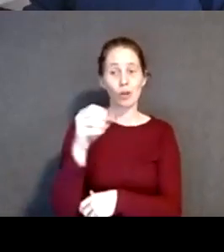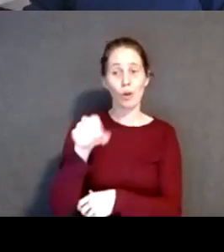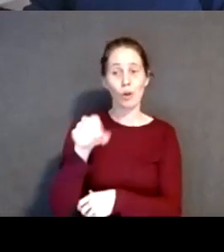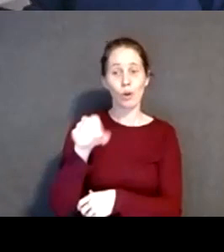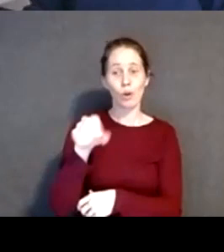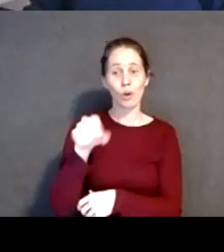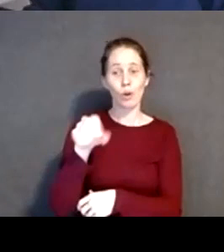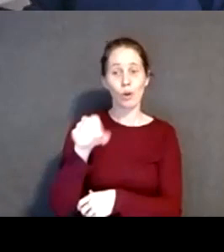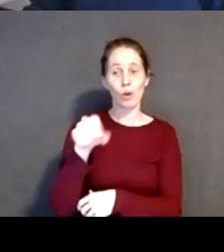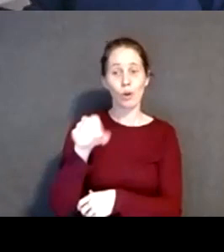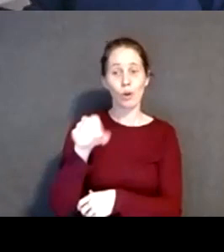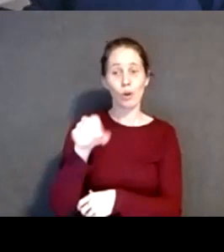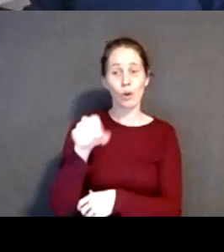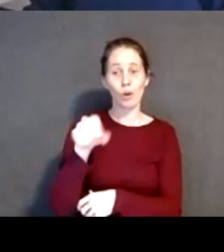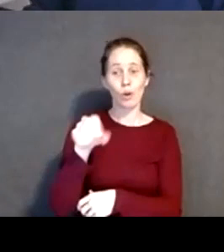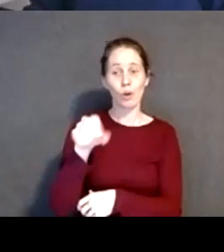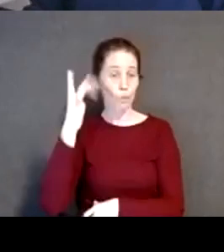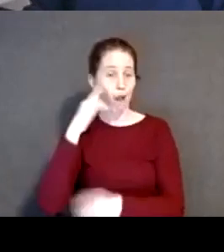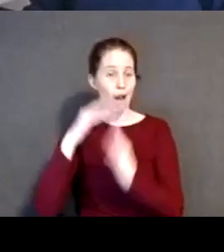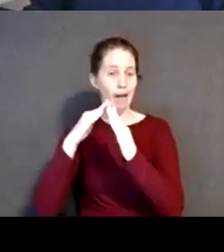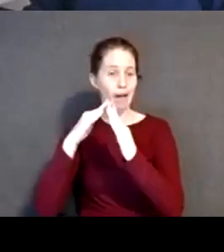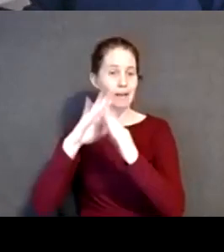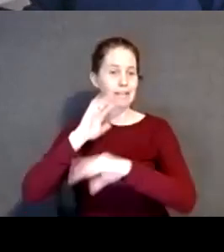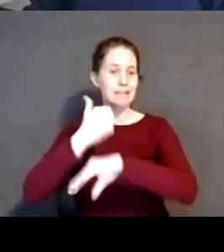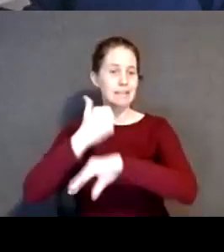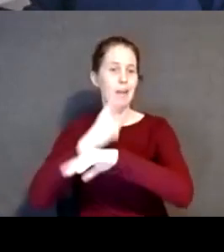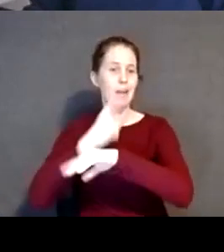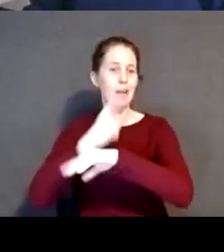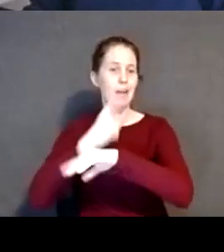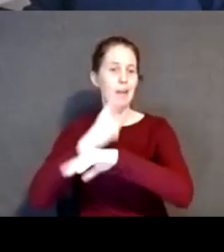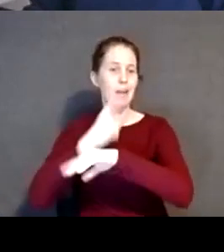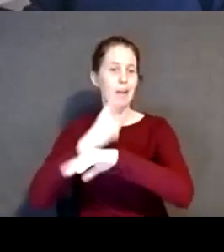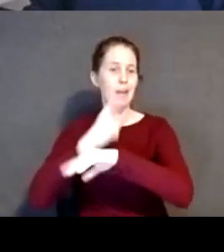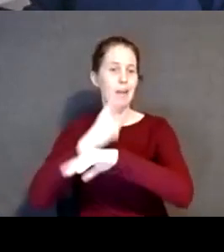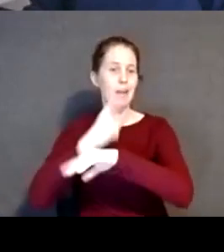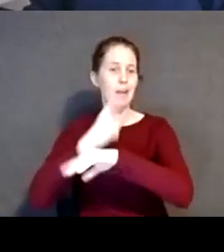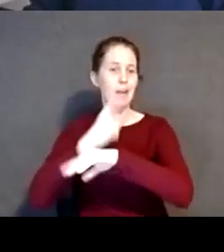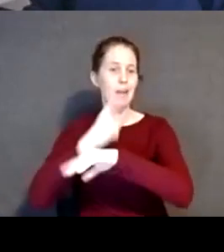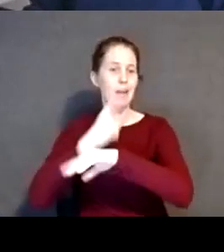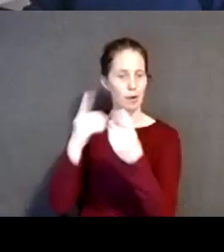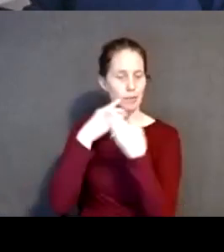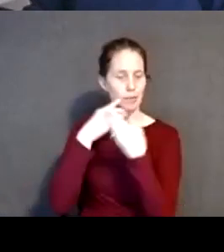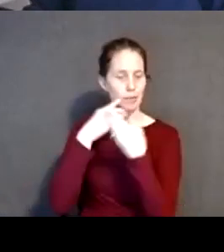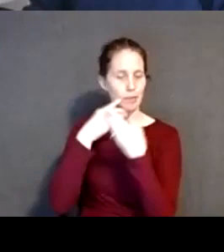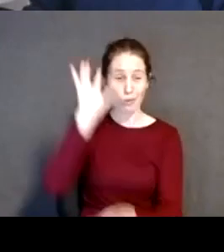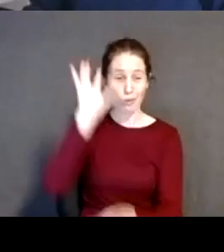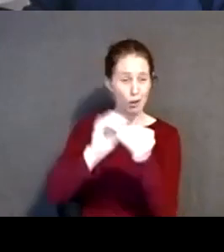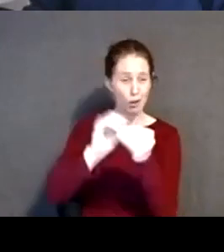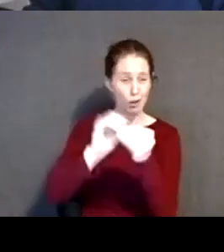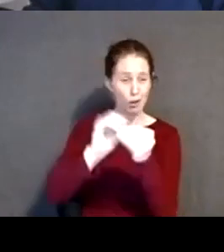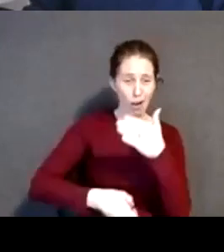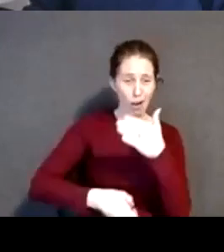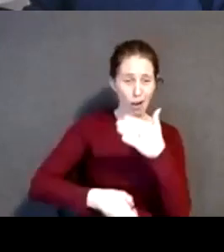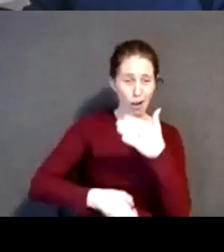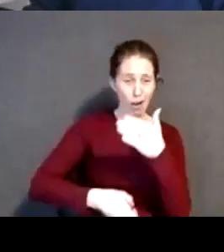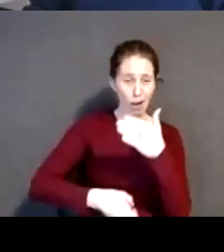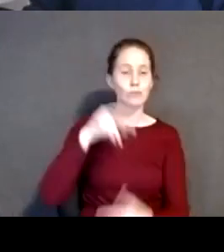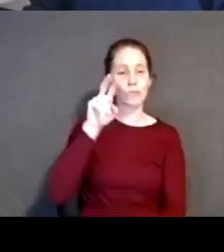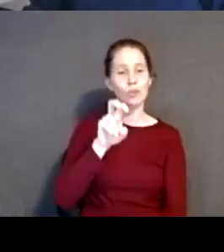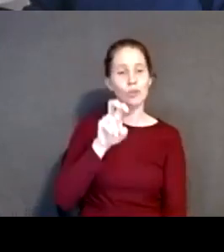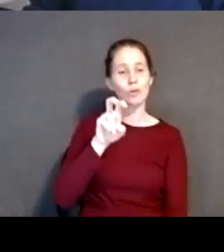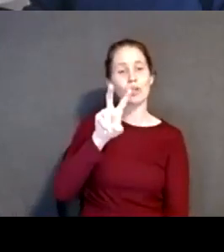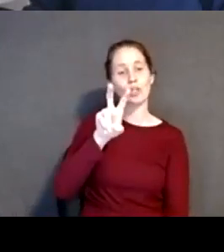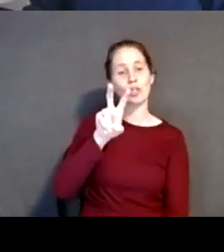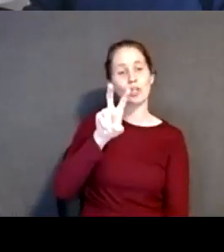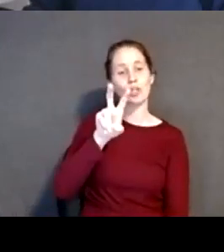the facilities maintenance division of the Department of Public Works for the total cost not to exceed